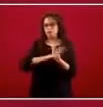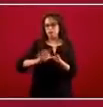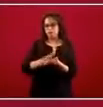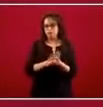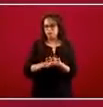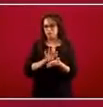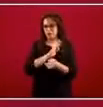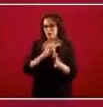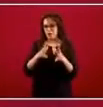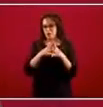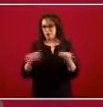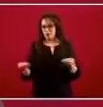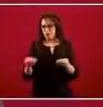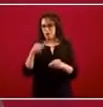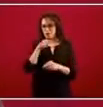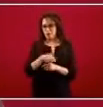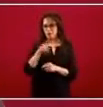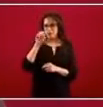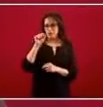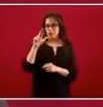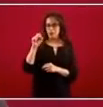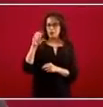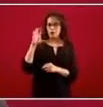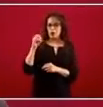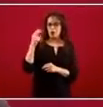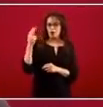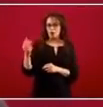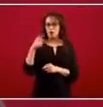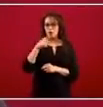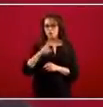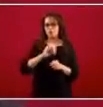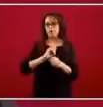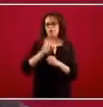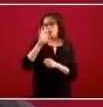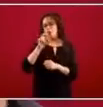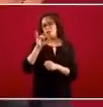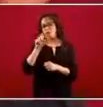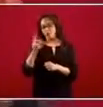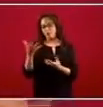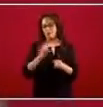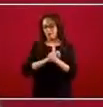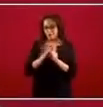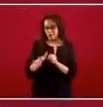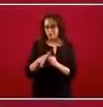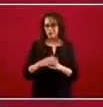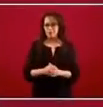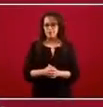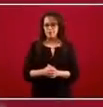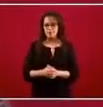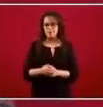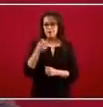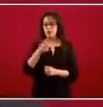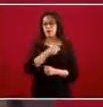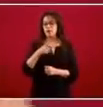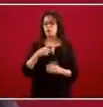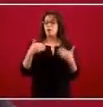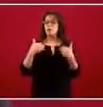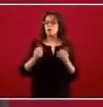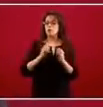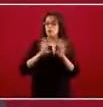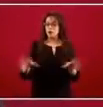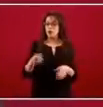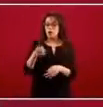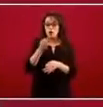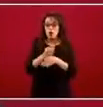useful to attack or combat the virus. This should not be assumed. This is medication that